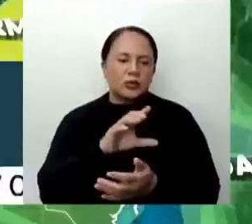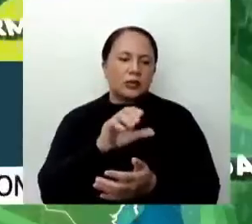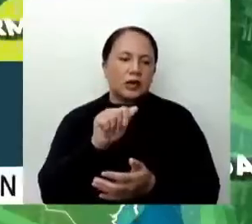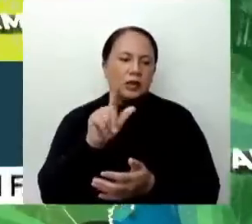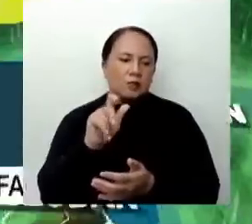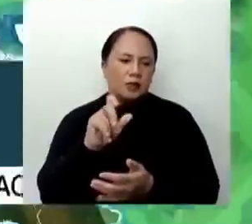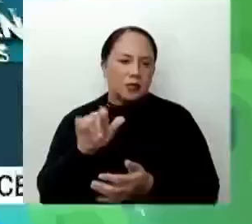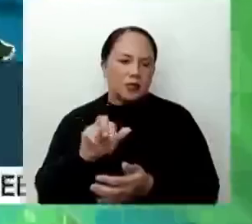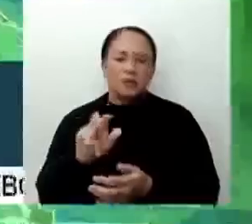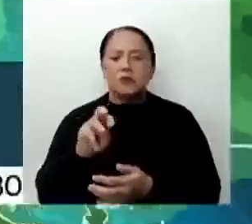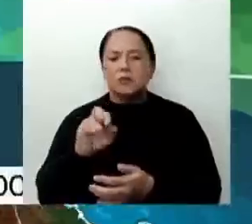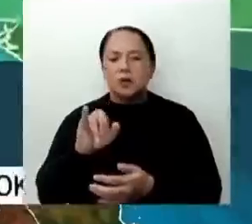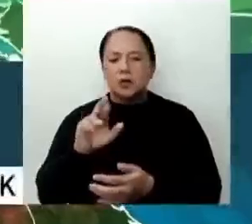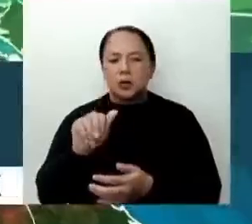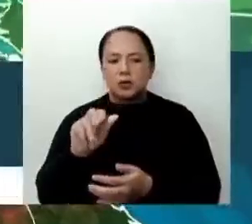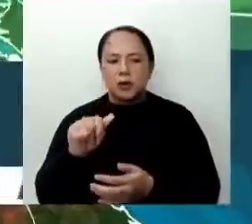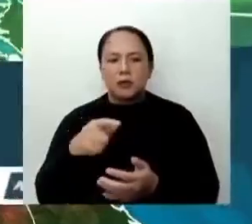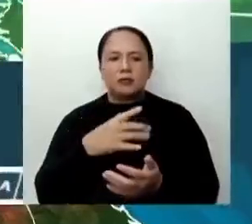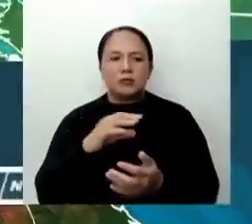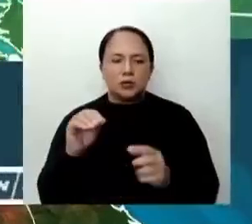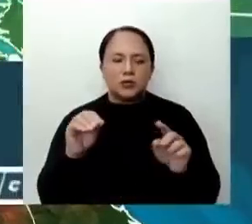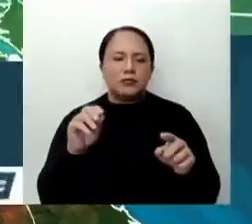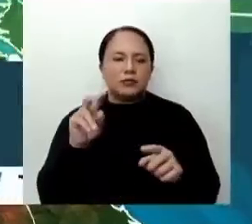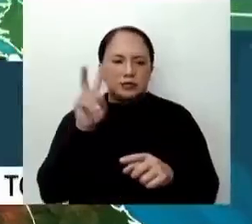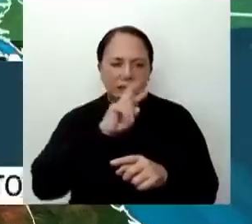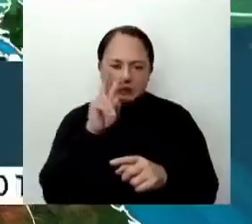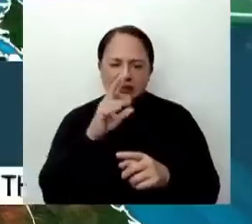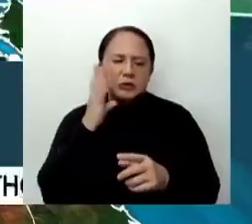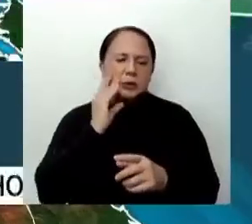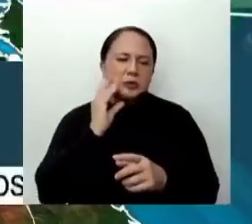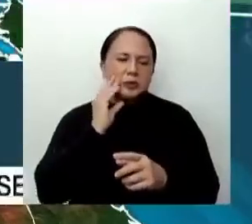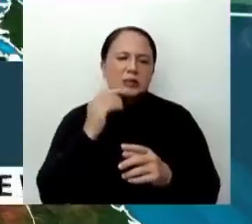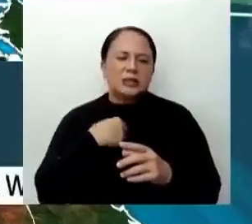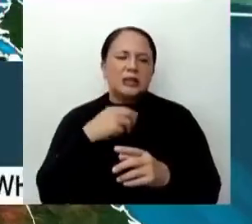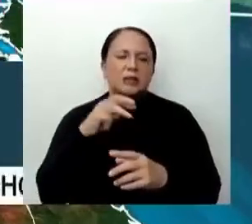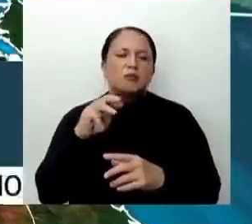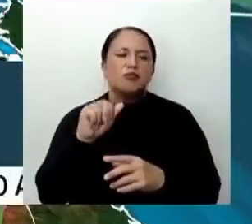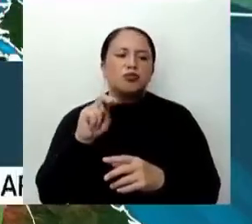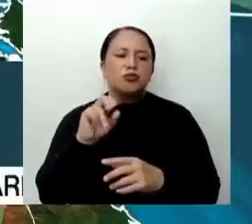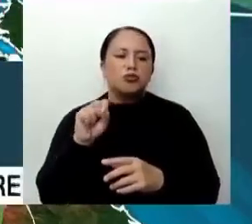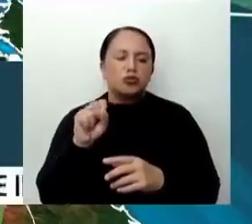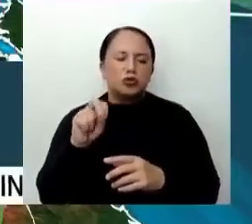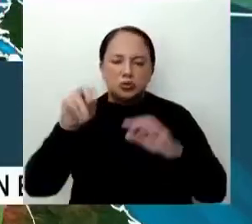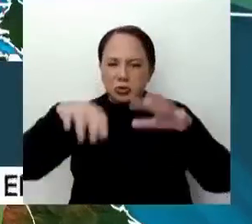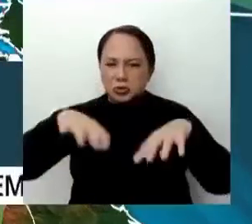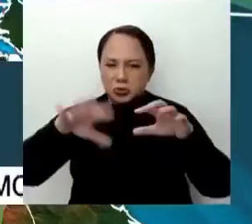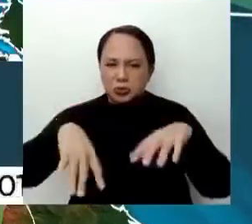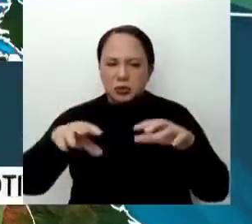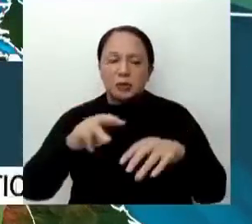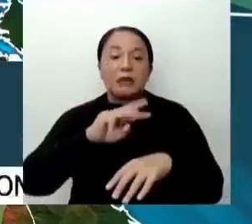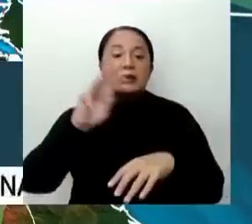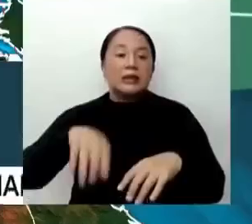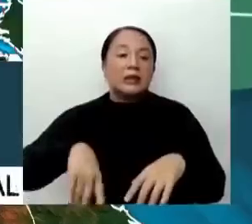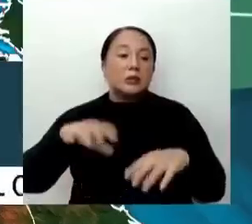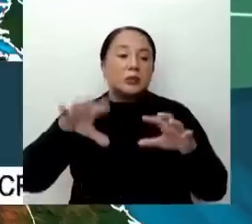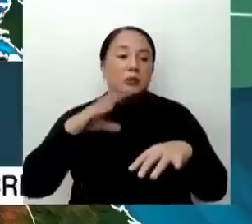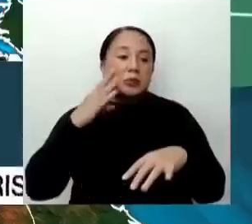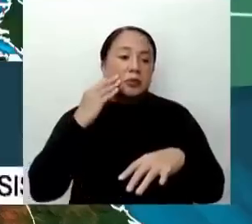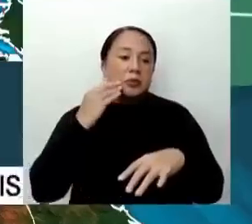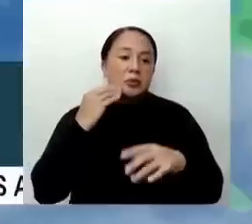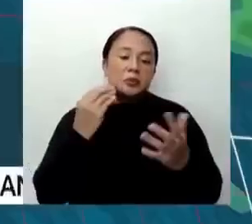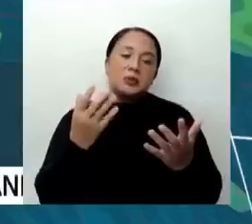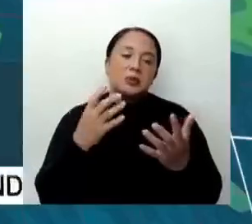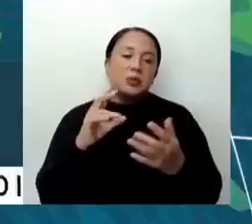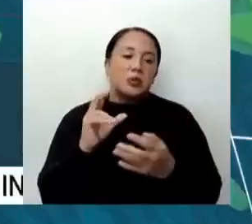Western Visayas will continue to experience monsoon rains until the weekend. Metro Manila will start experiencing monsoon rains and gustier